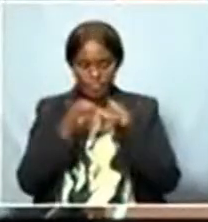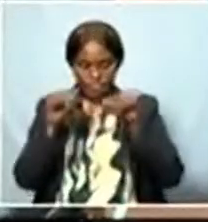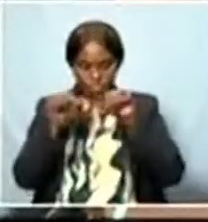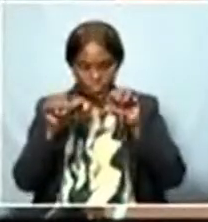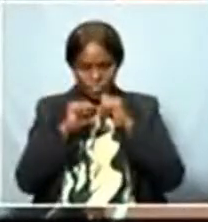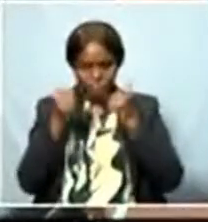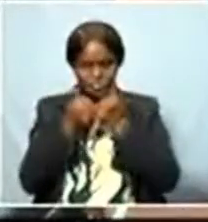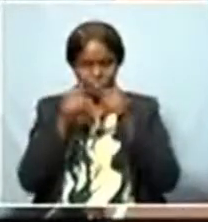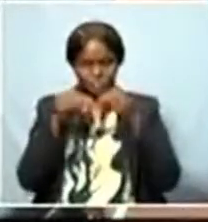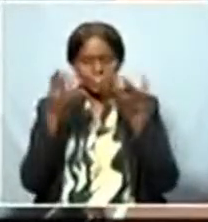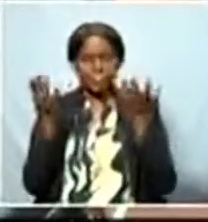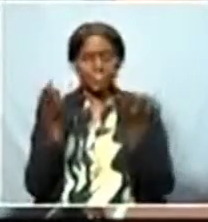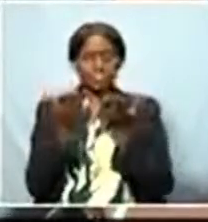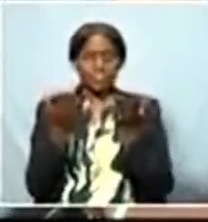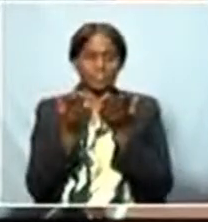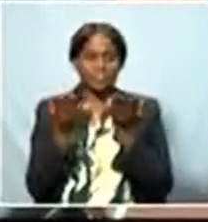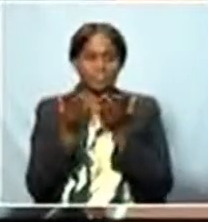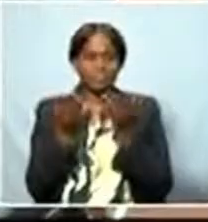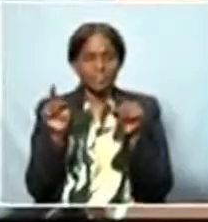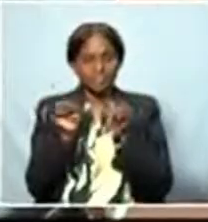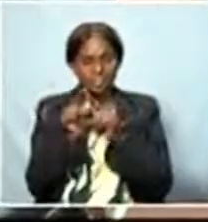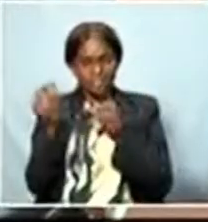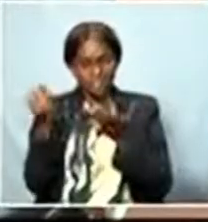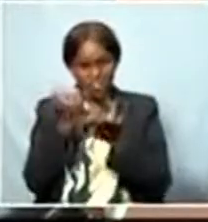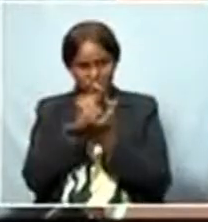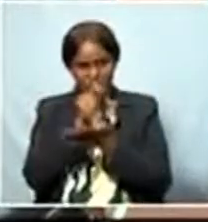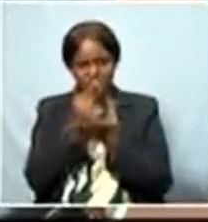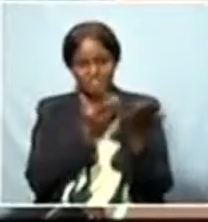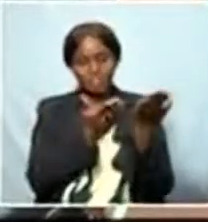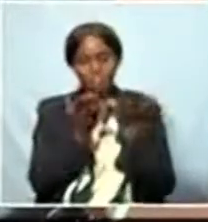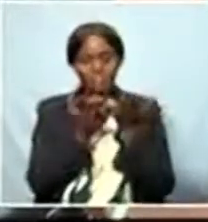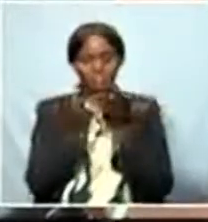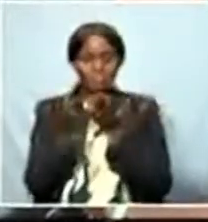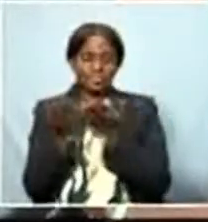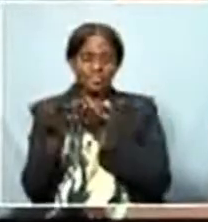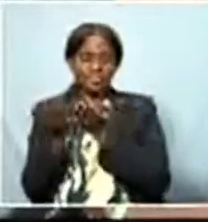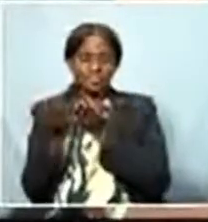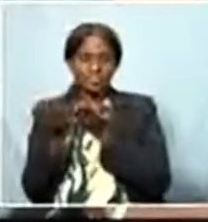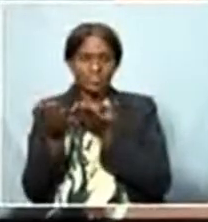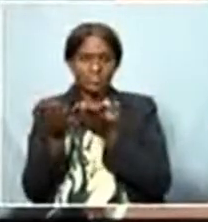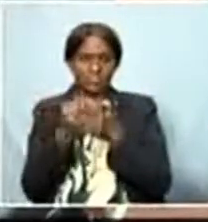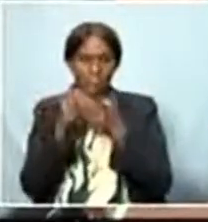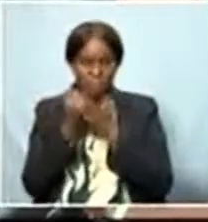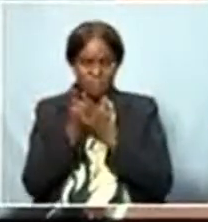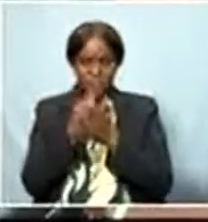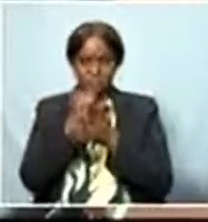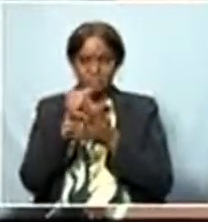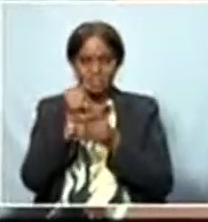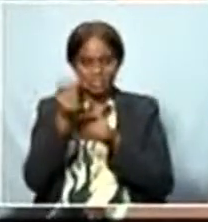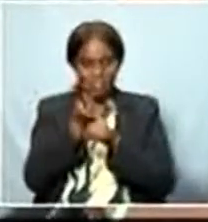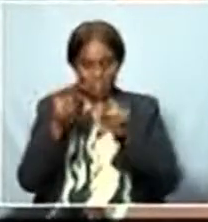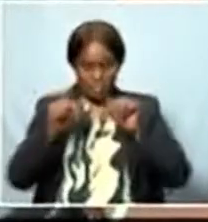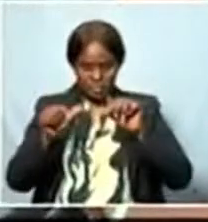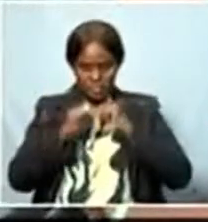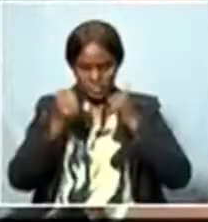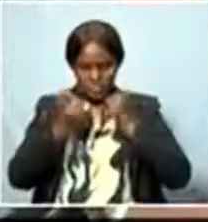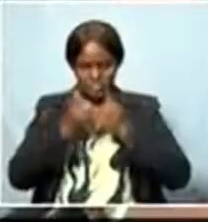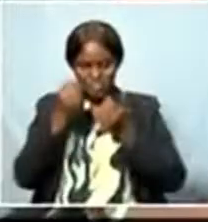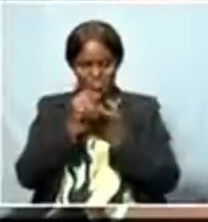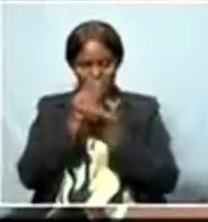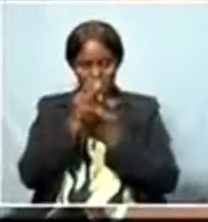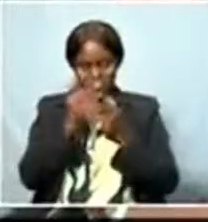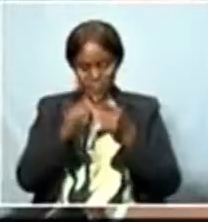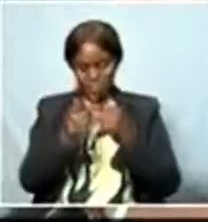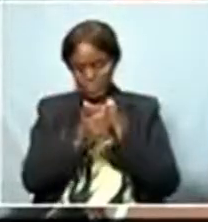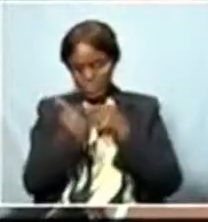Auditor General. The contraction of these services were not from Auditor General's office, but other